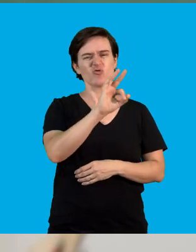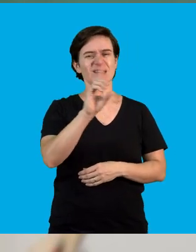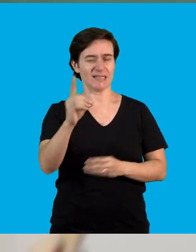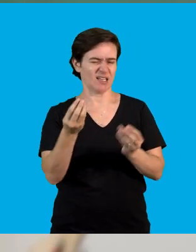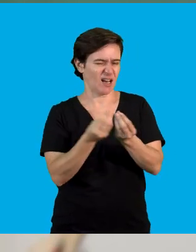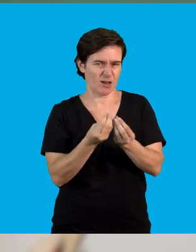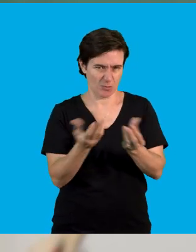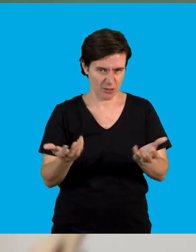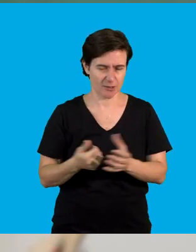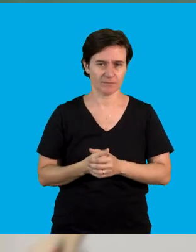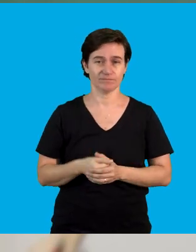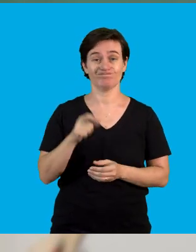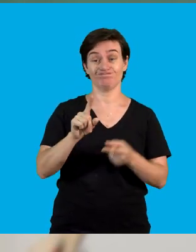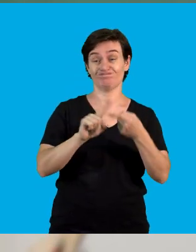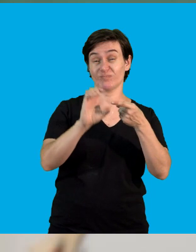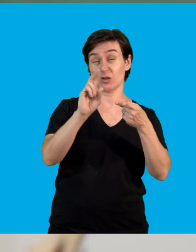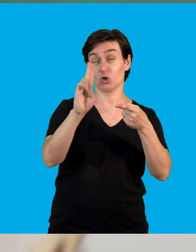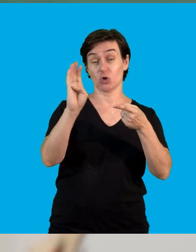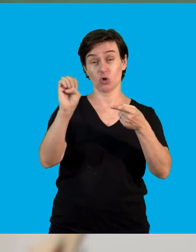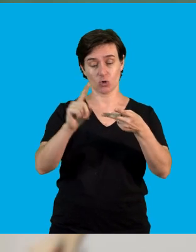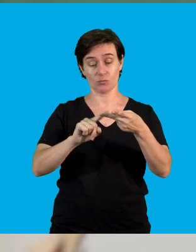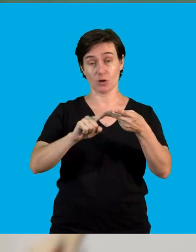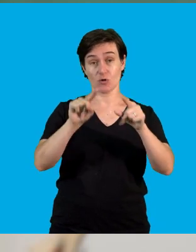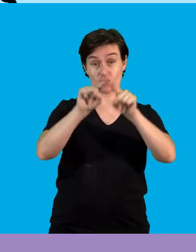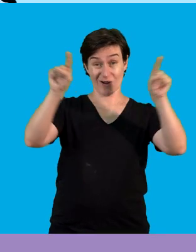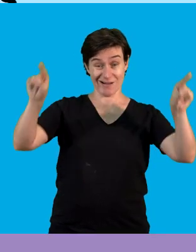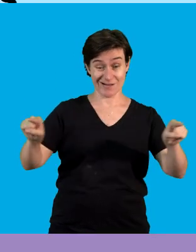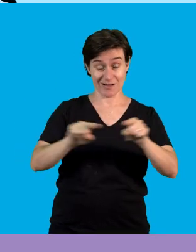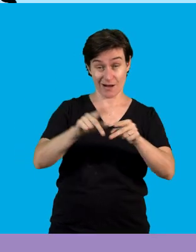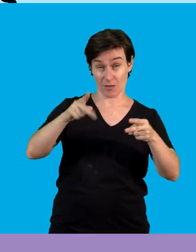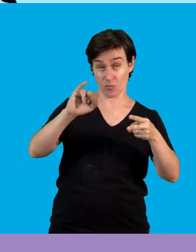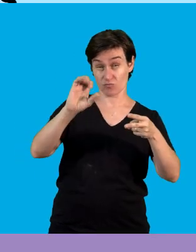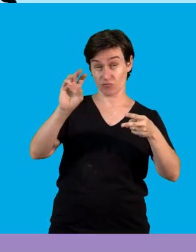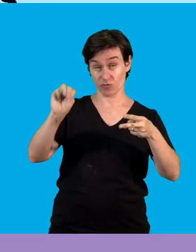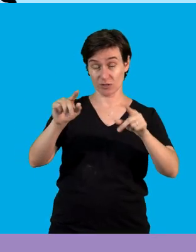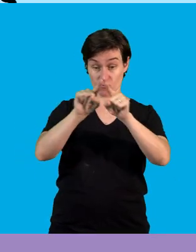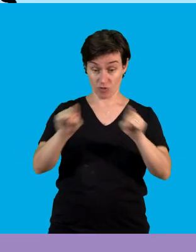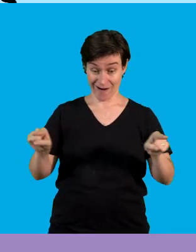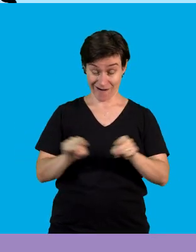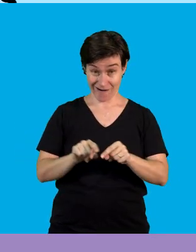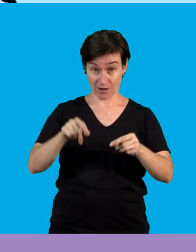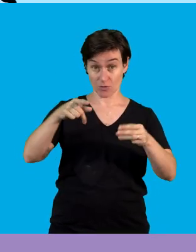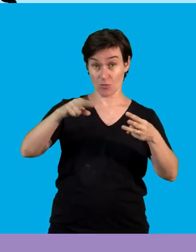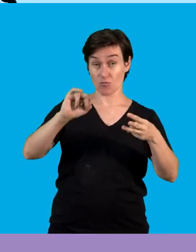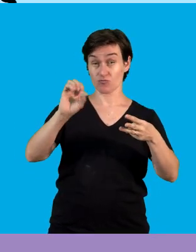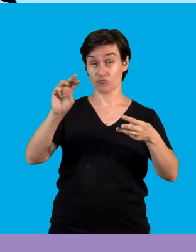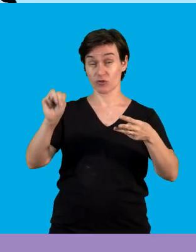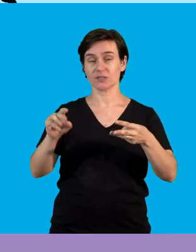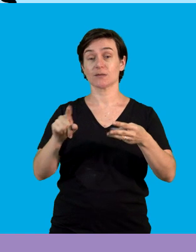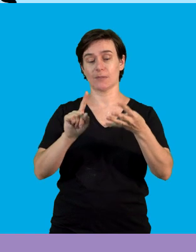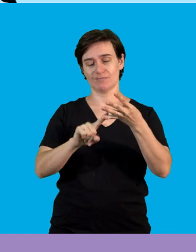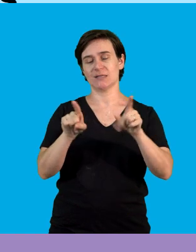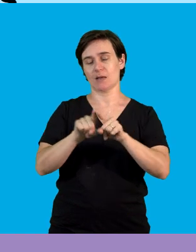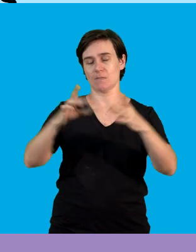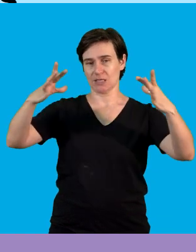objects that we looked at were cubes, rectangular prisms, triangular prisms, and cylinders. And those